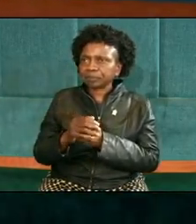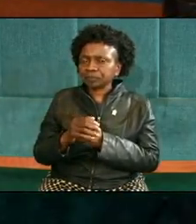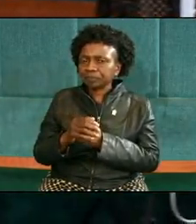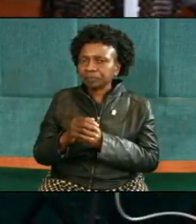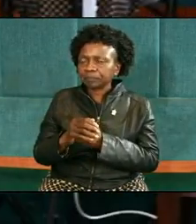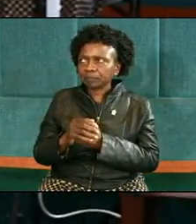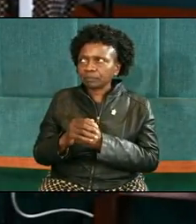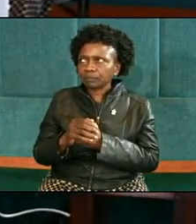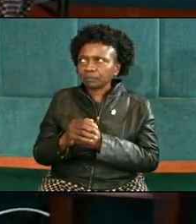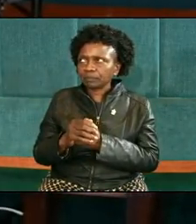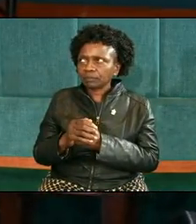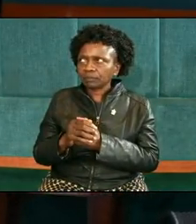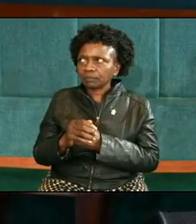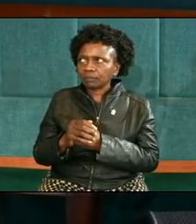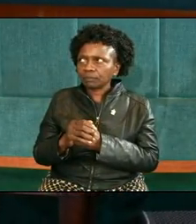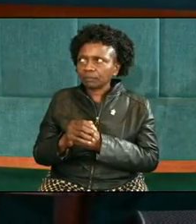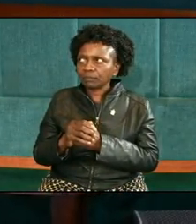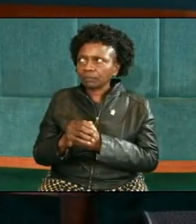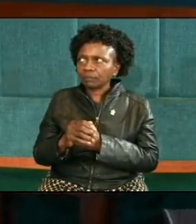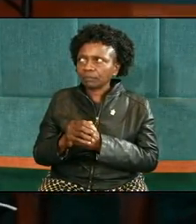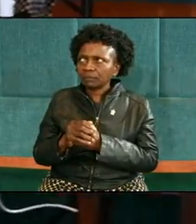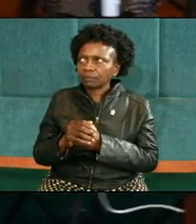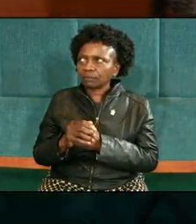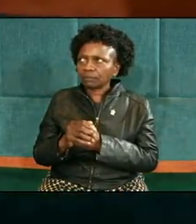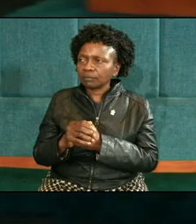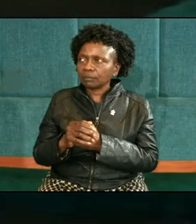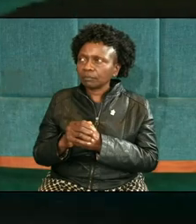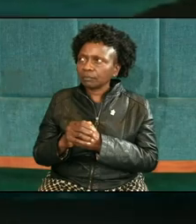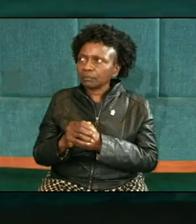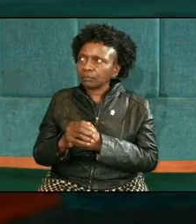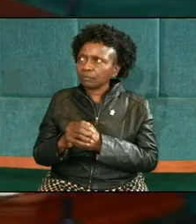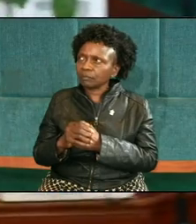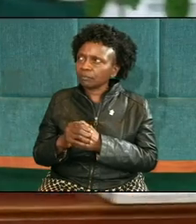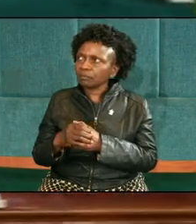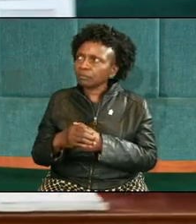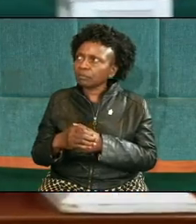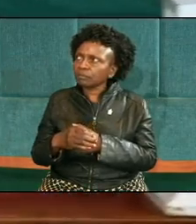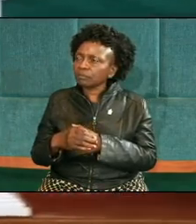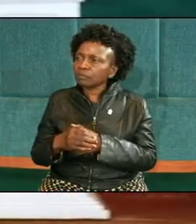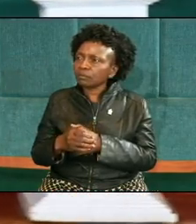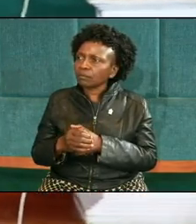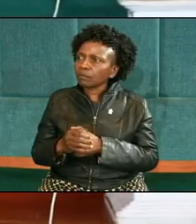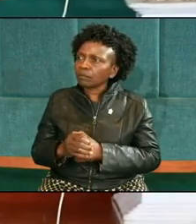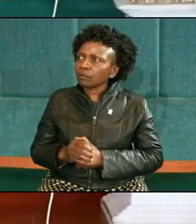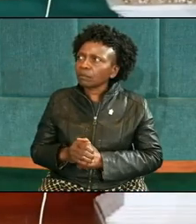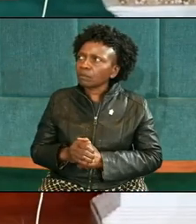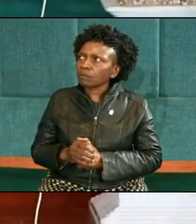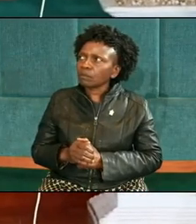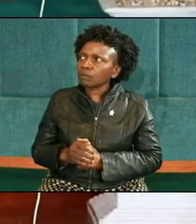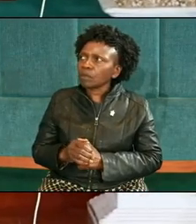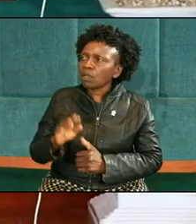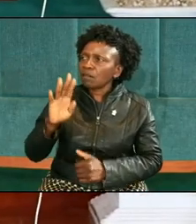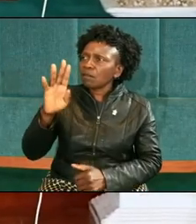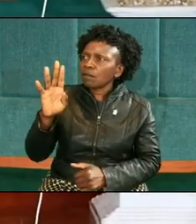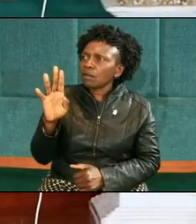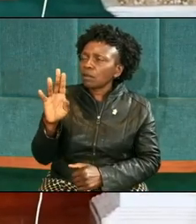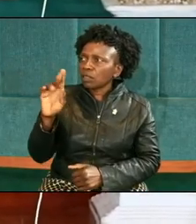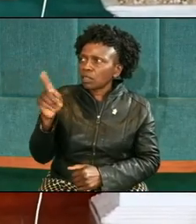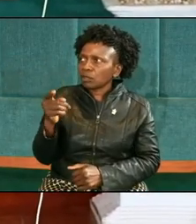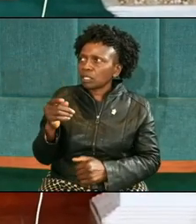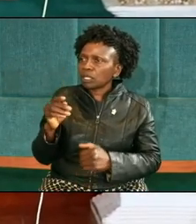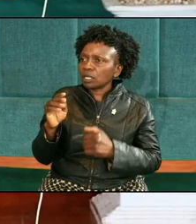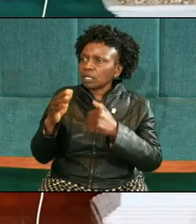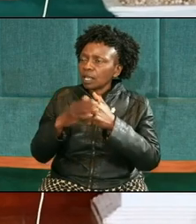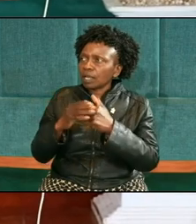watch me. You're not yet finished calculating. It's 4,900 kilometers away